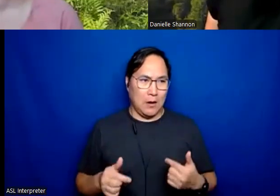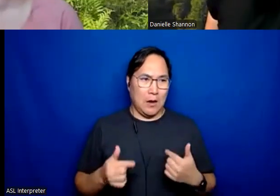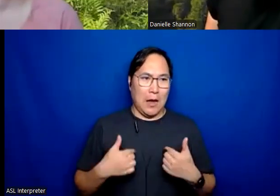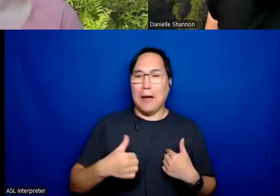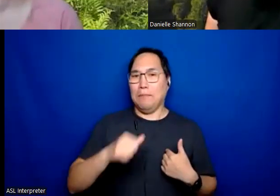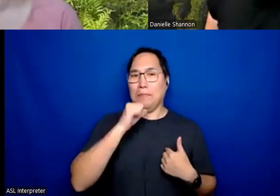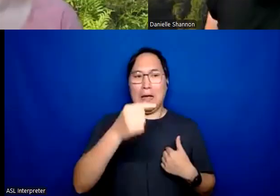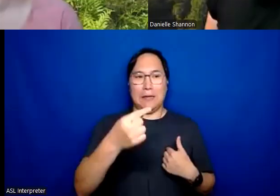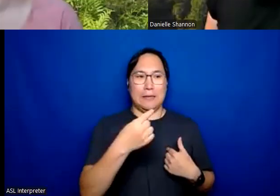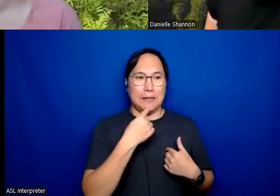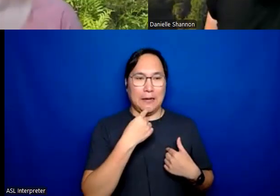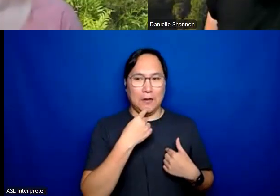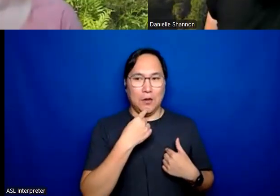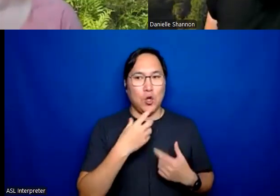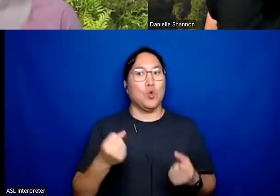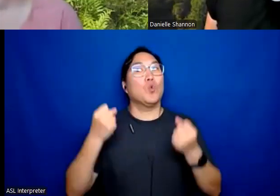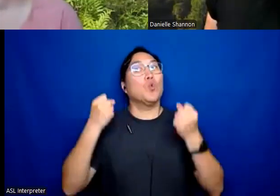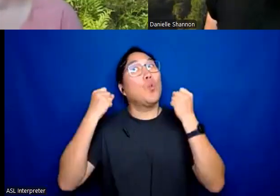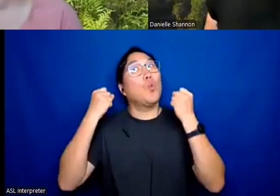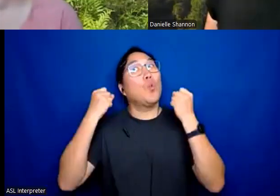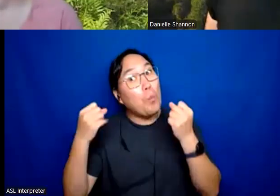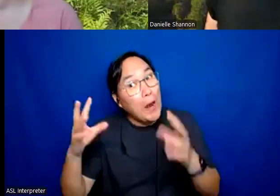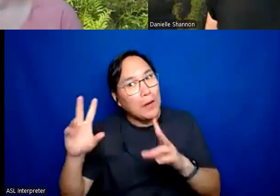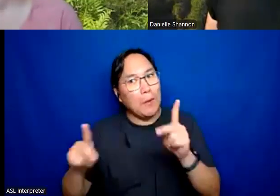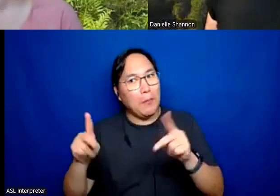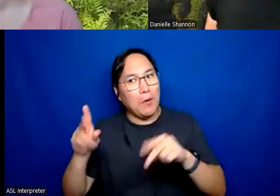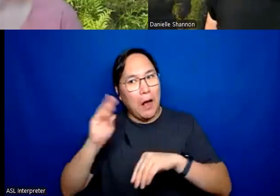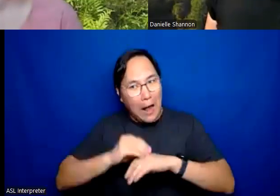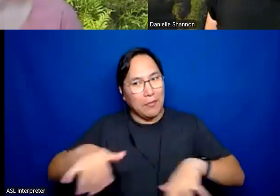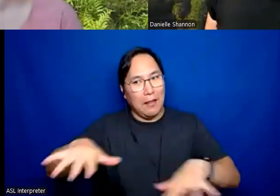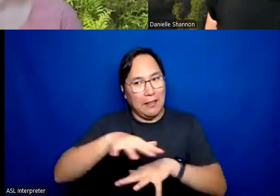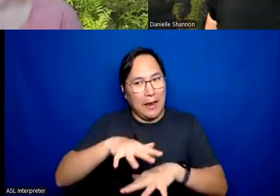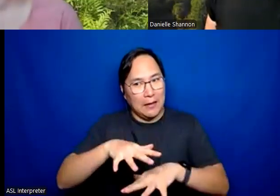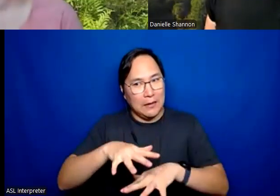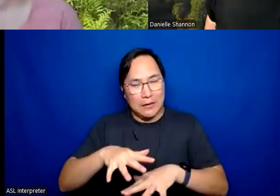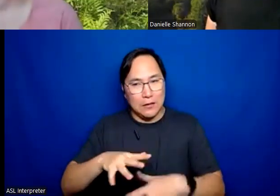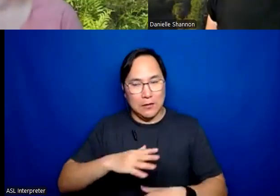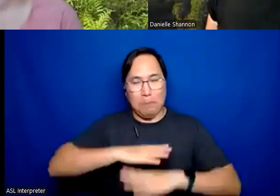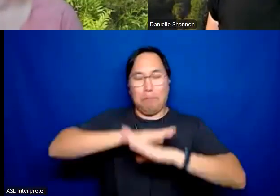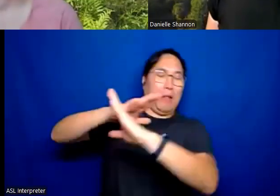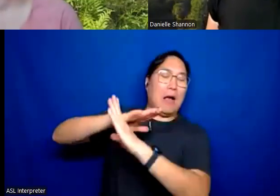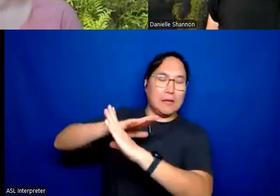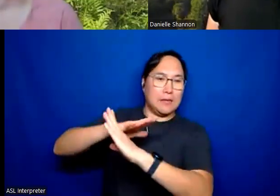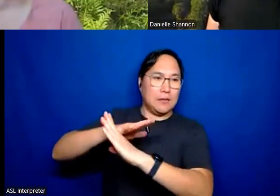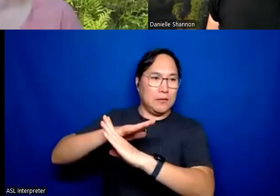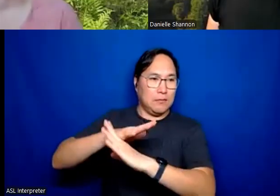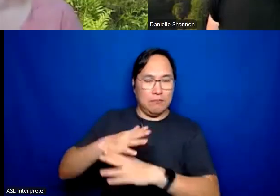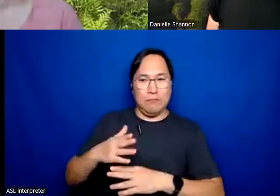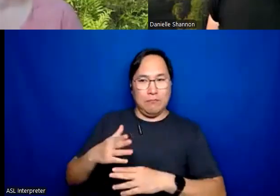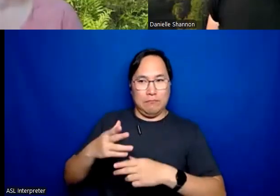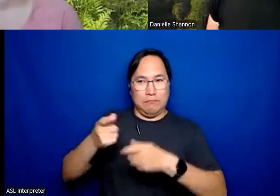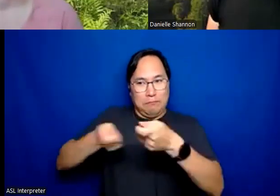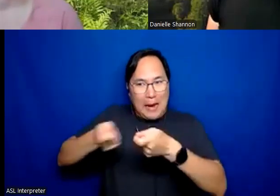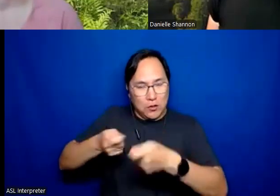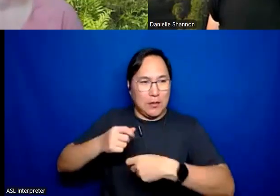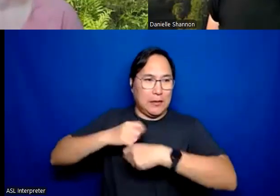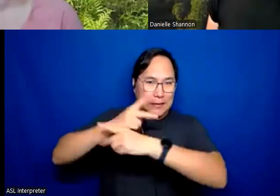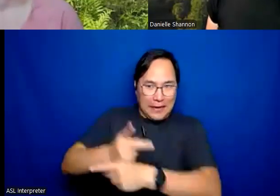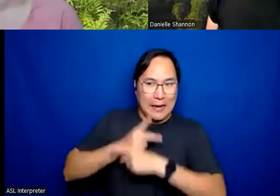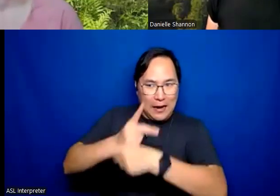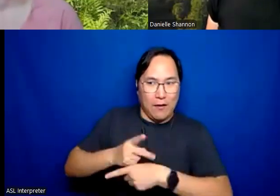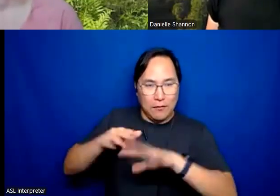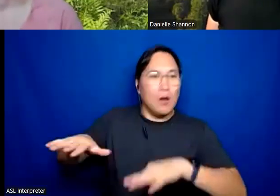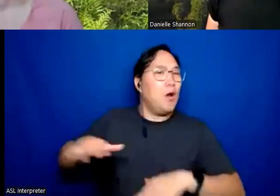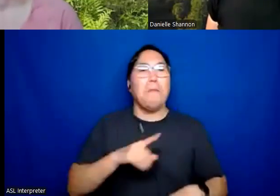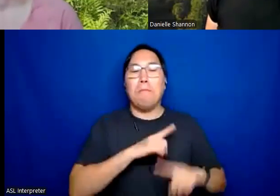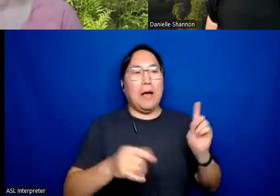not saying that too many people on the landscape as being a barrier to adaptation, but that public opposition to management as being a barrier